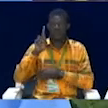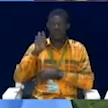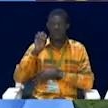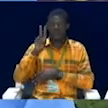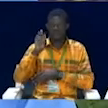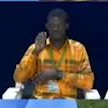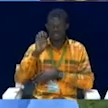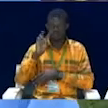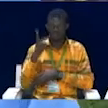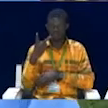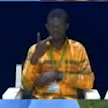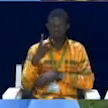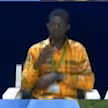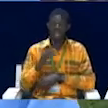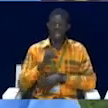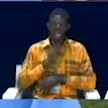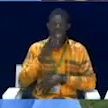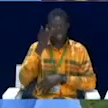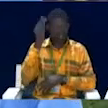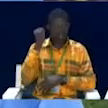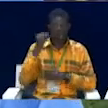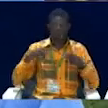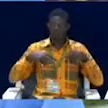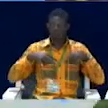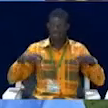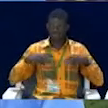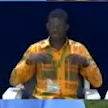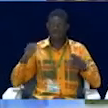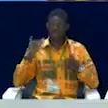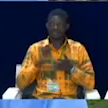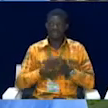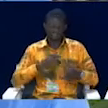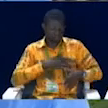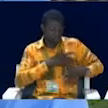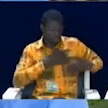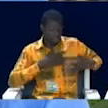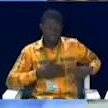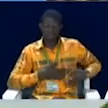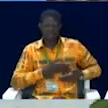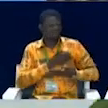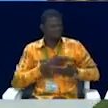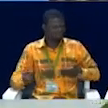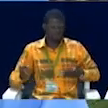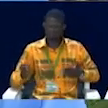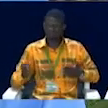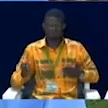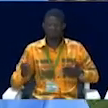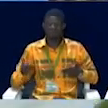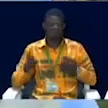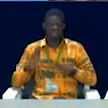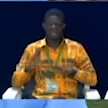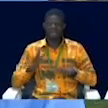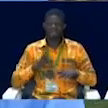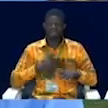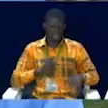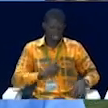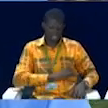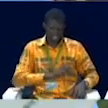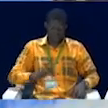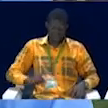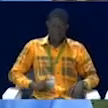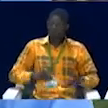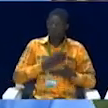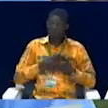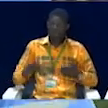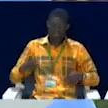In fact, I was diagnosed that my heart has failed, my kidney failed,